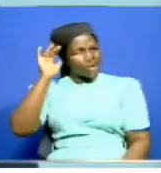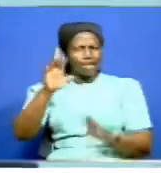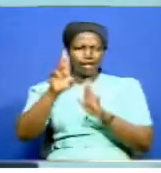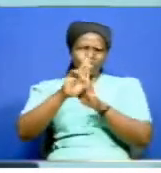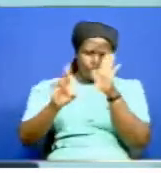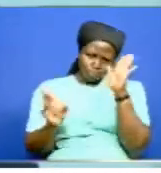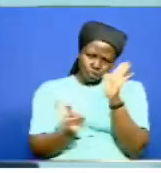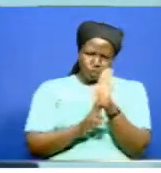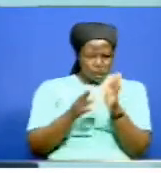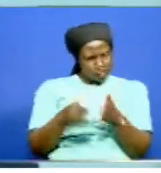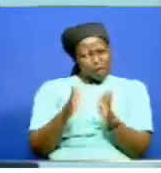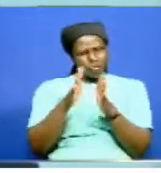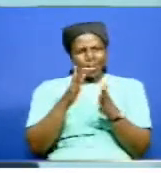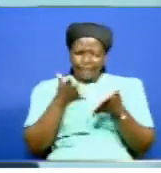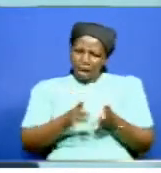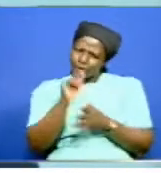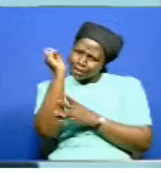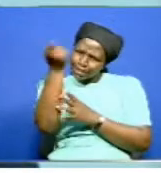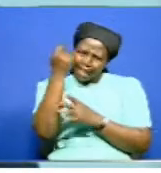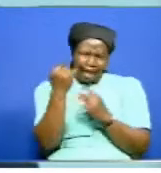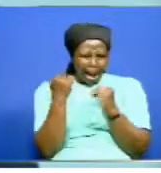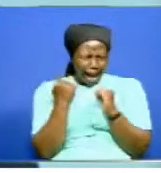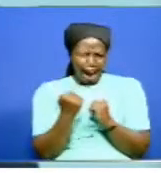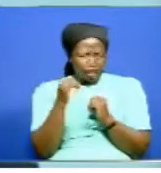hard for us to obey them here?